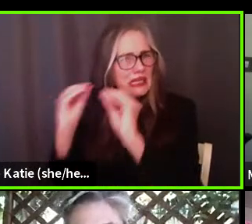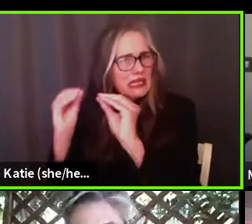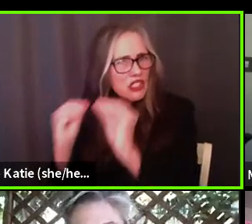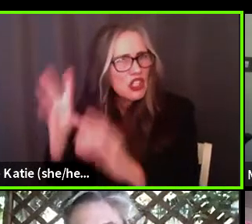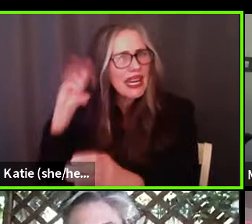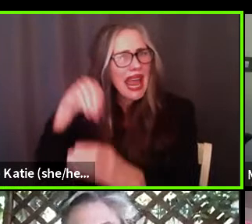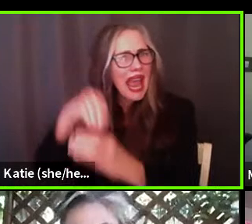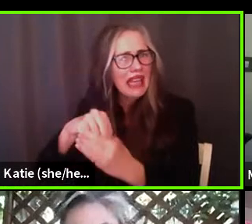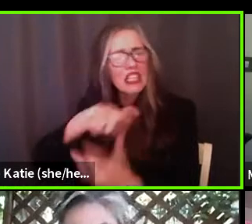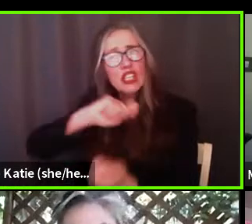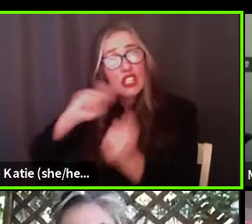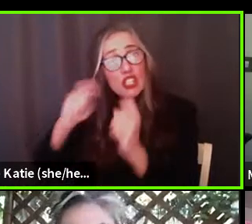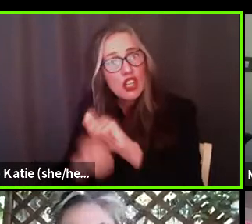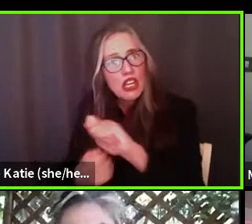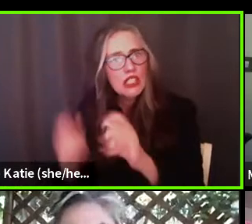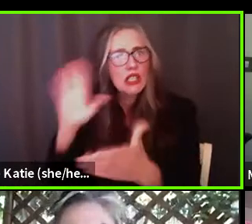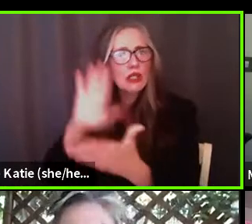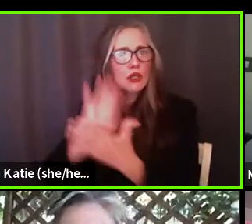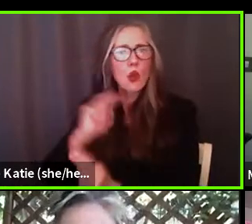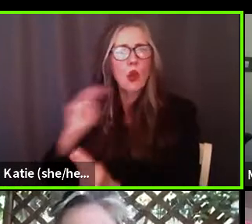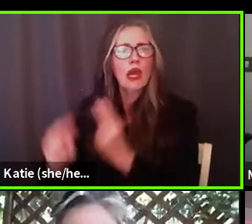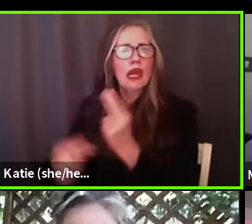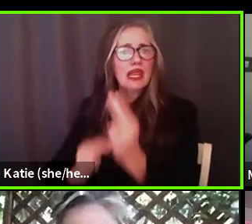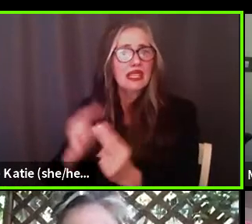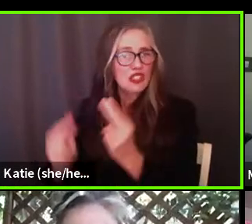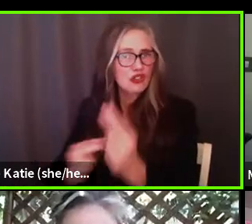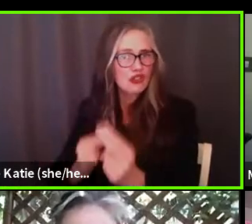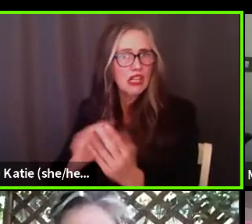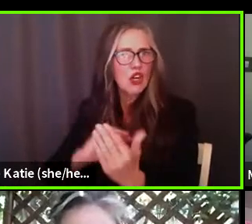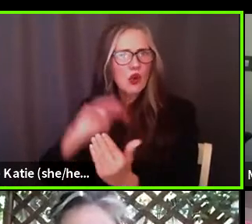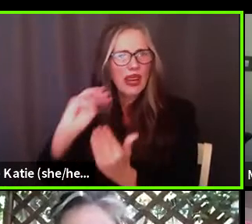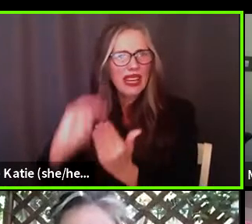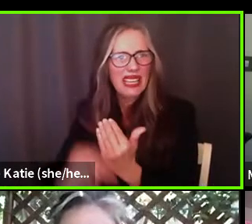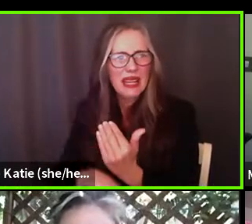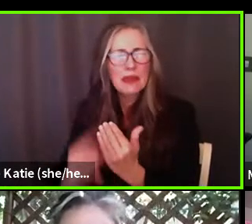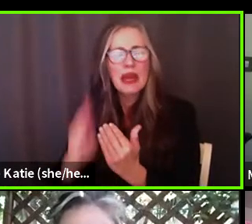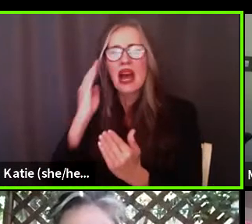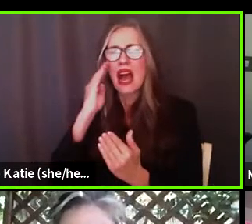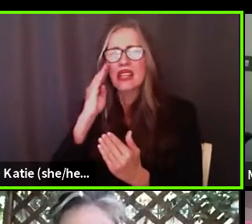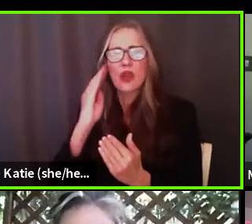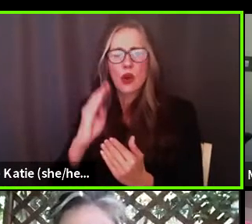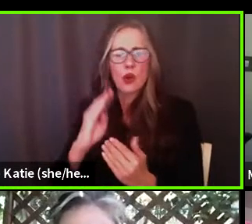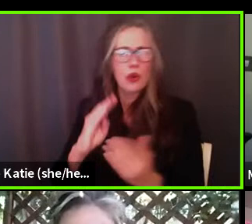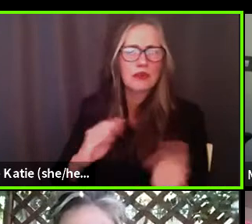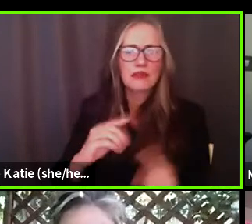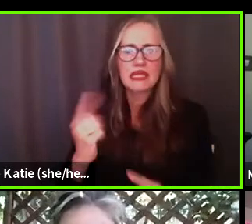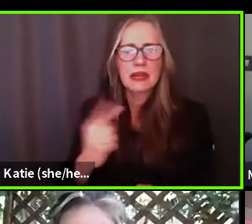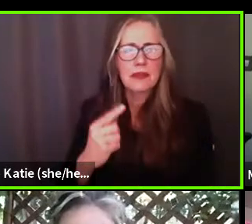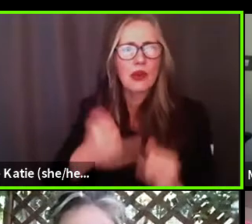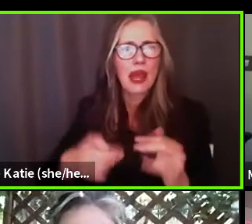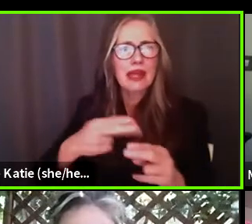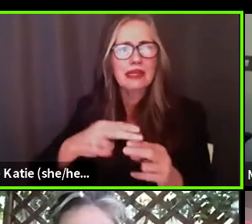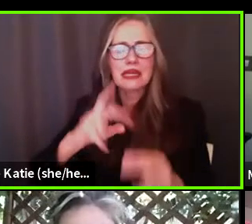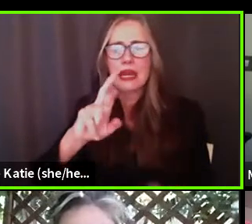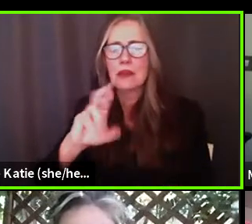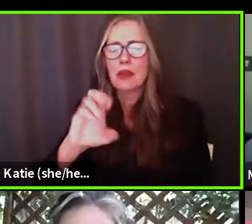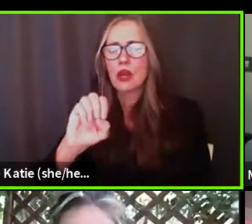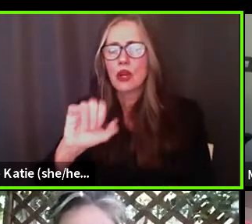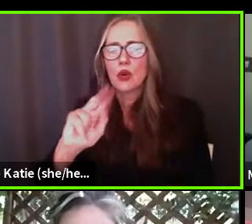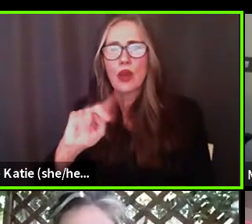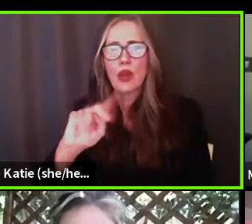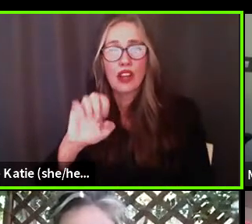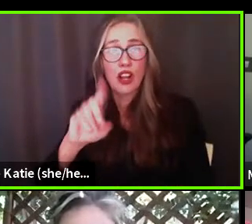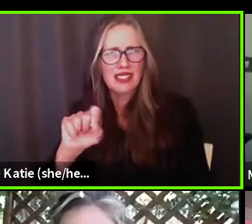know uh if it's part of the k-12 i know that milton reynolds who's on the chat she's here um has been involved in all of that work